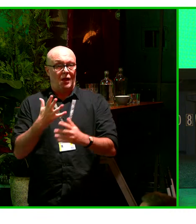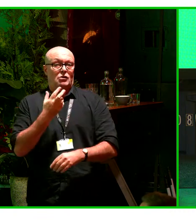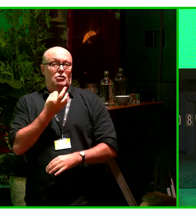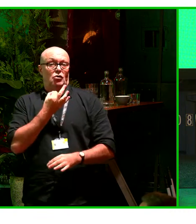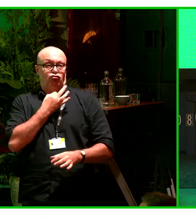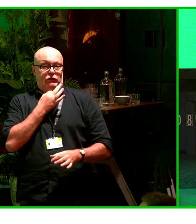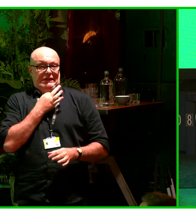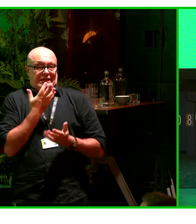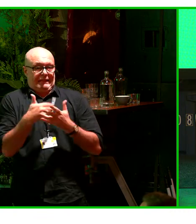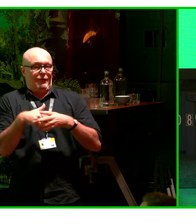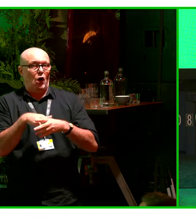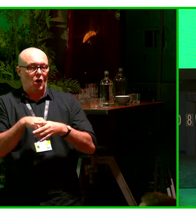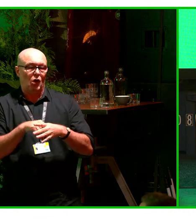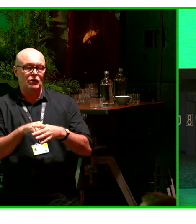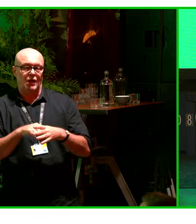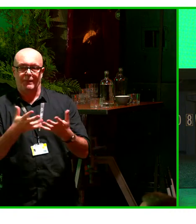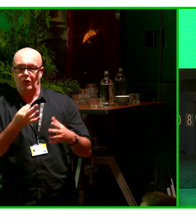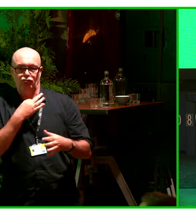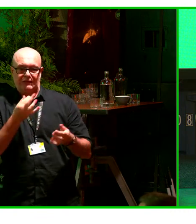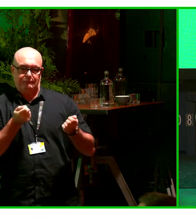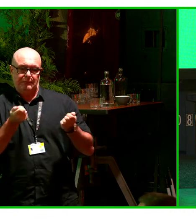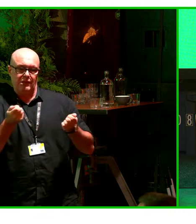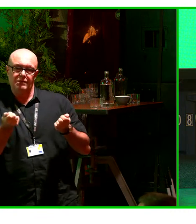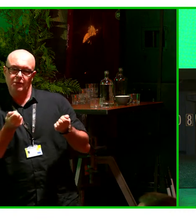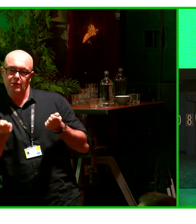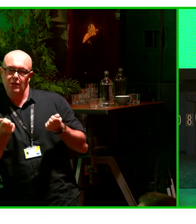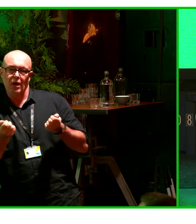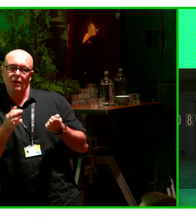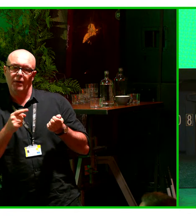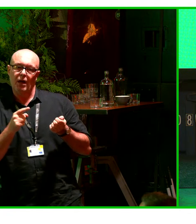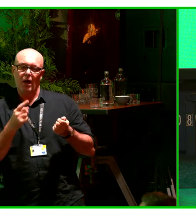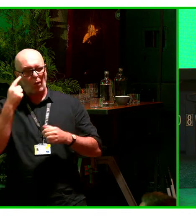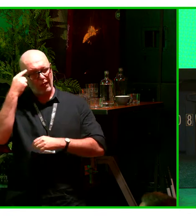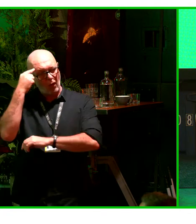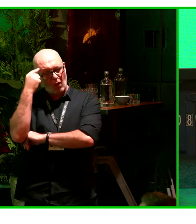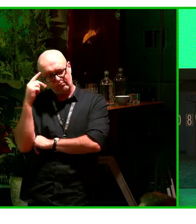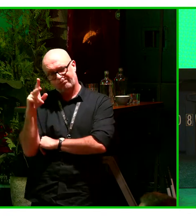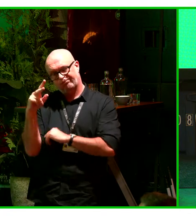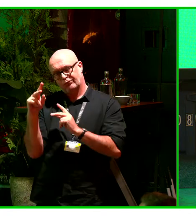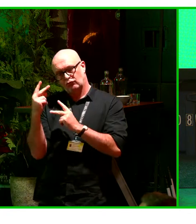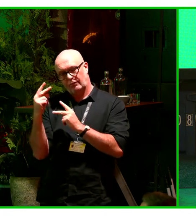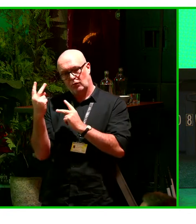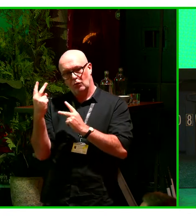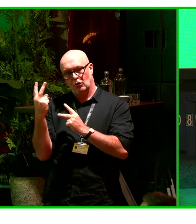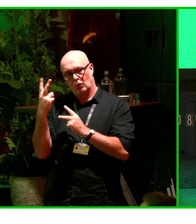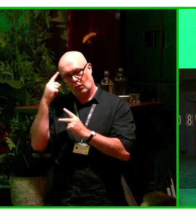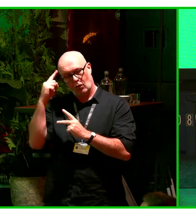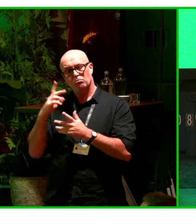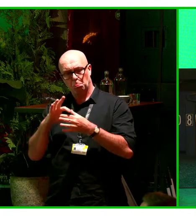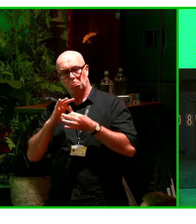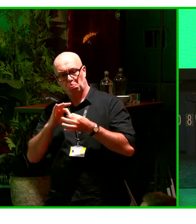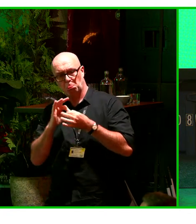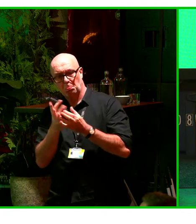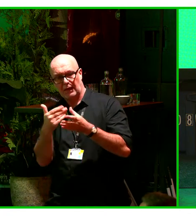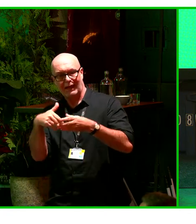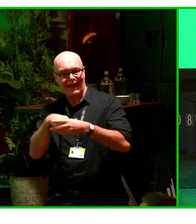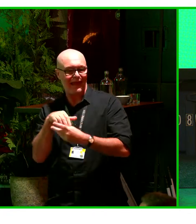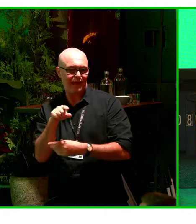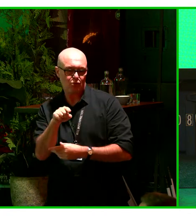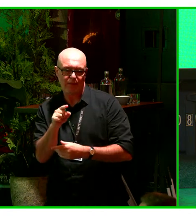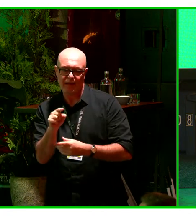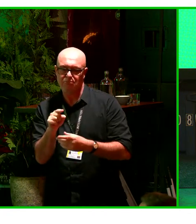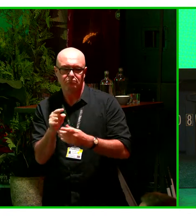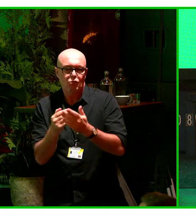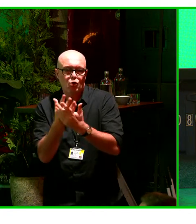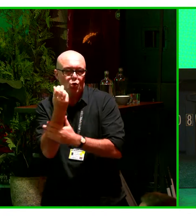management is what we do in everything we do, and we reviewed it, and then took the opportunity to engage